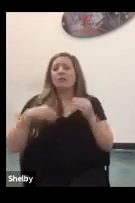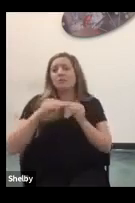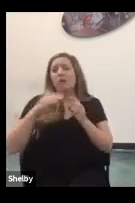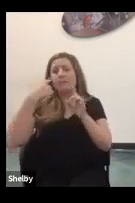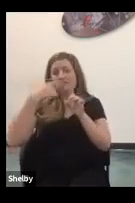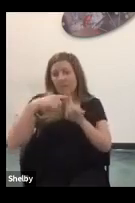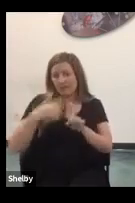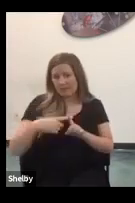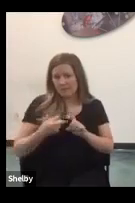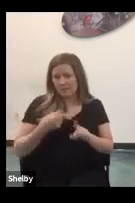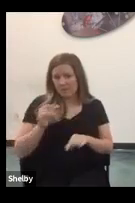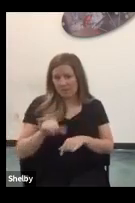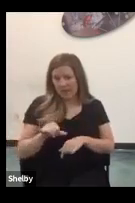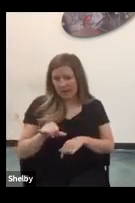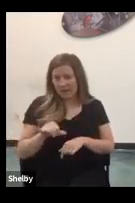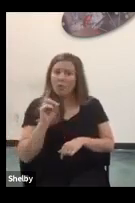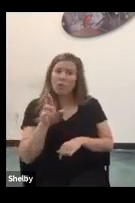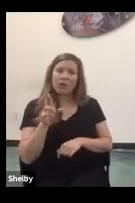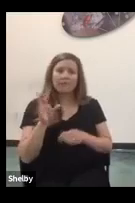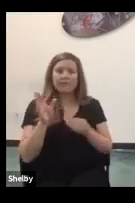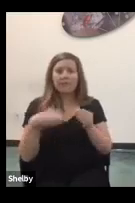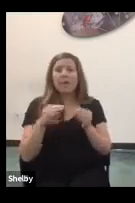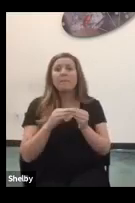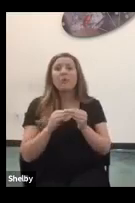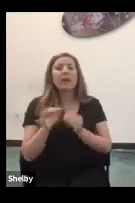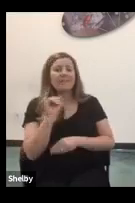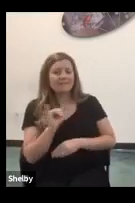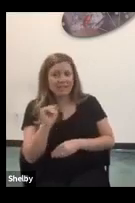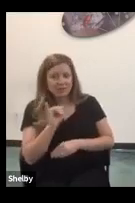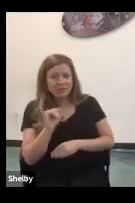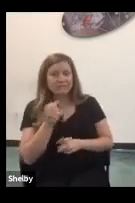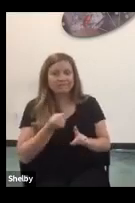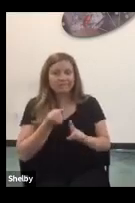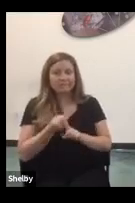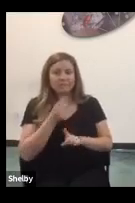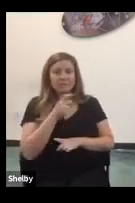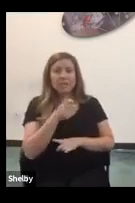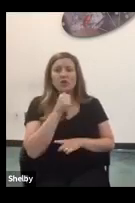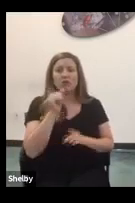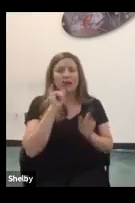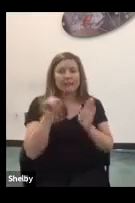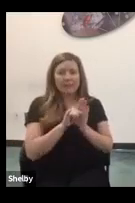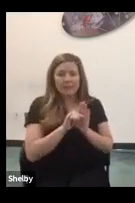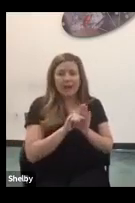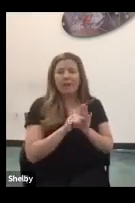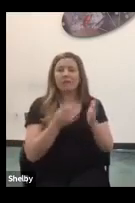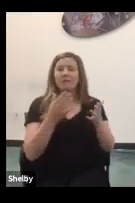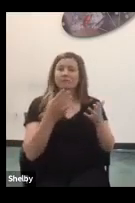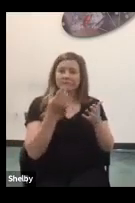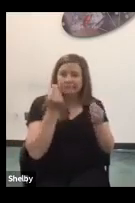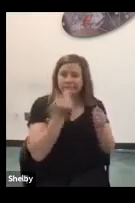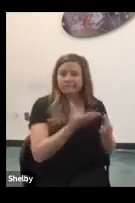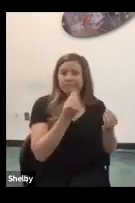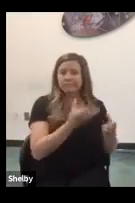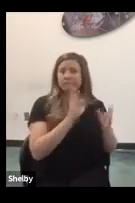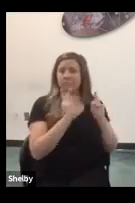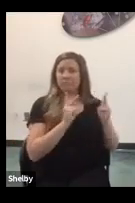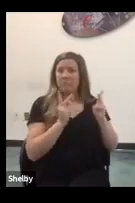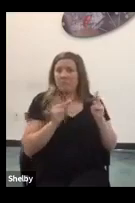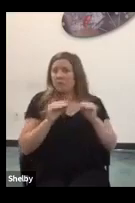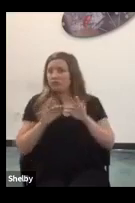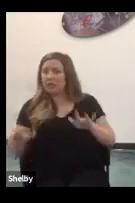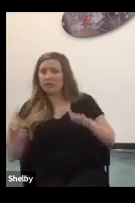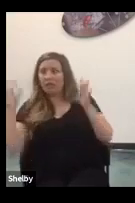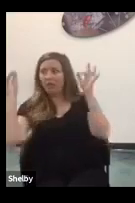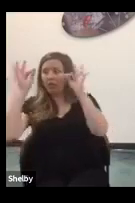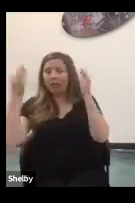positives or more infections present because you're not identifying and isolating people who have the infection and who are spreading